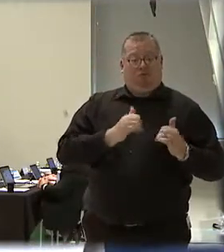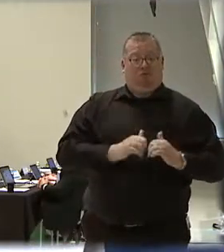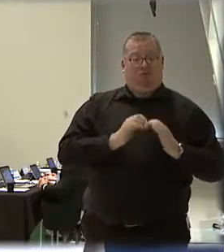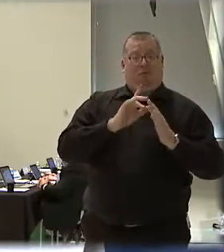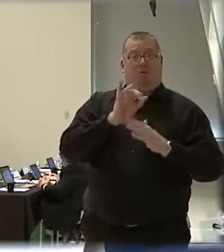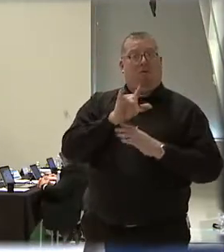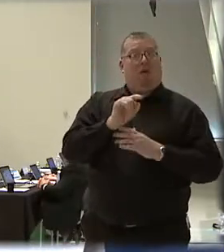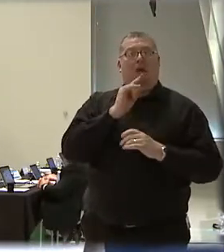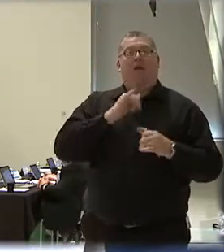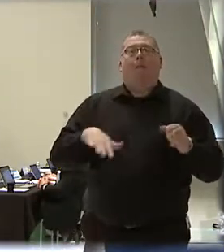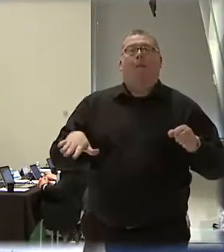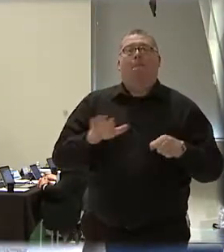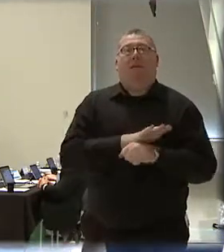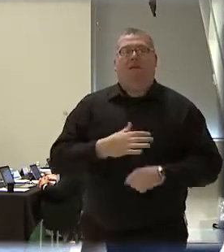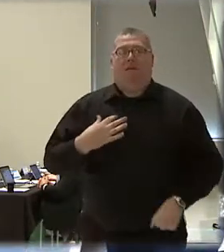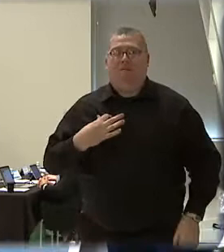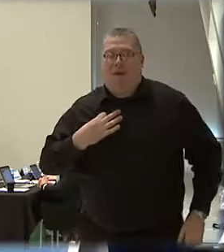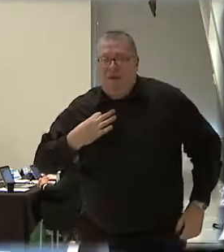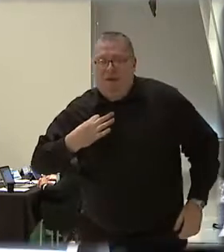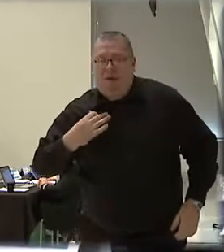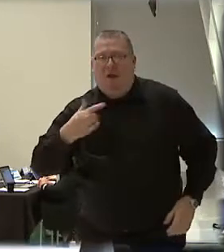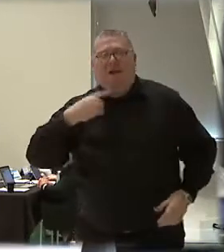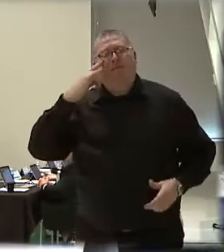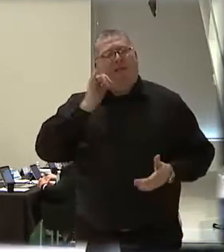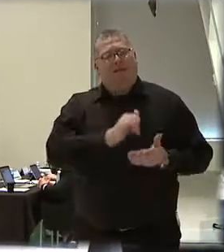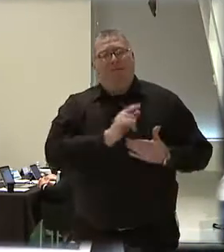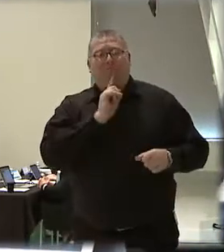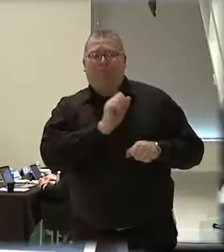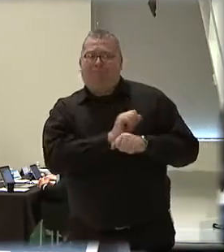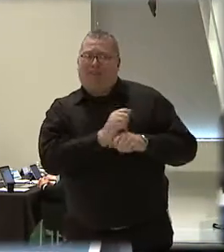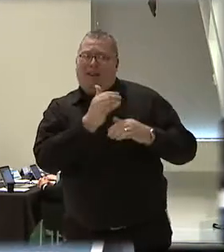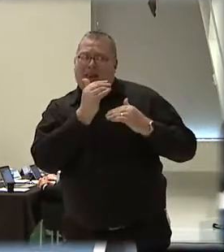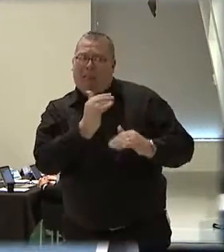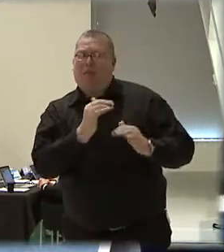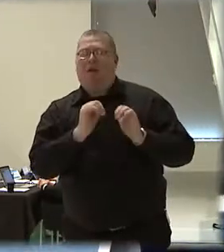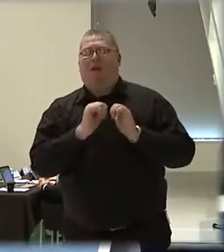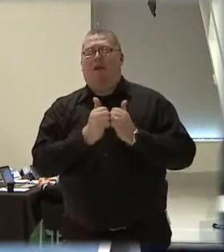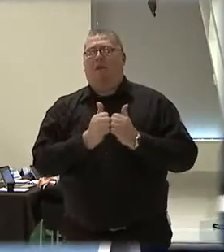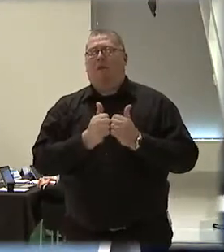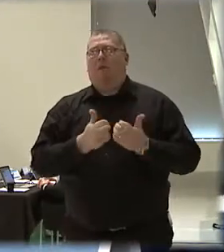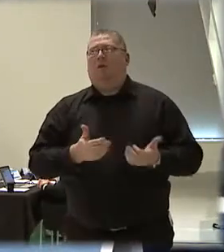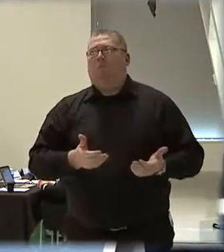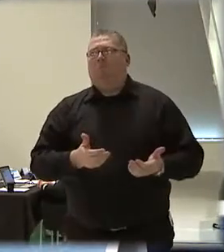completely voluntary, which I think limits how